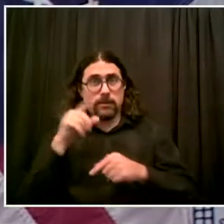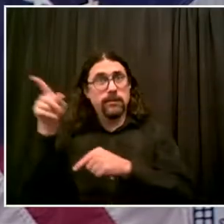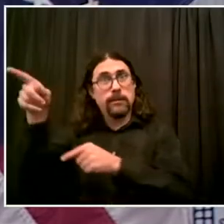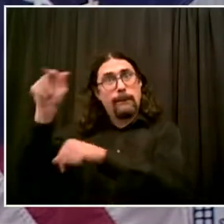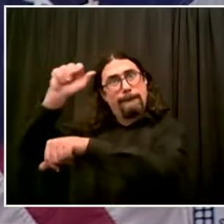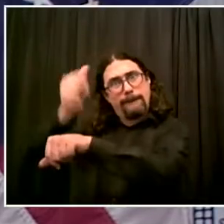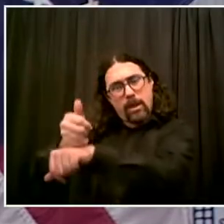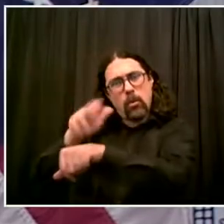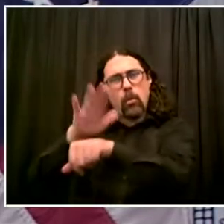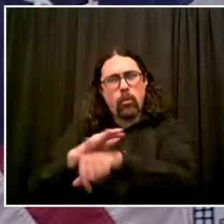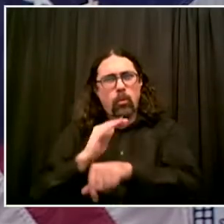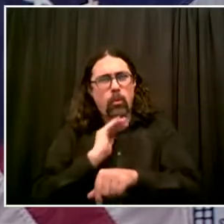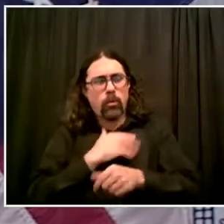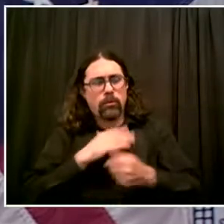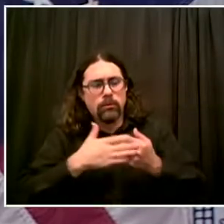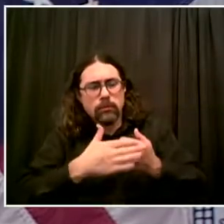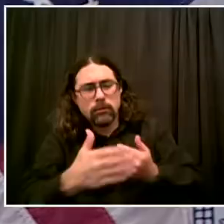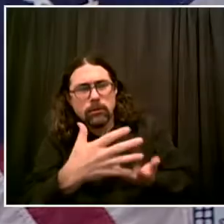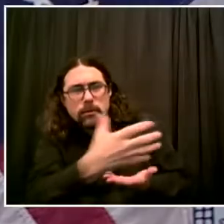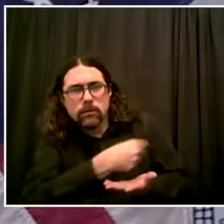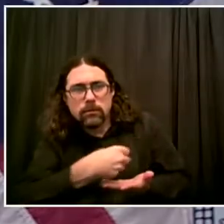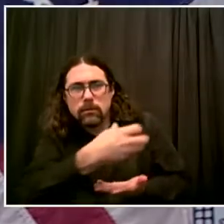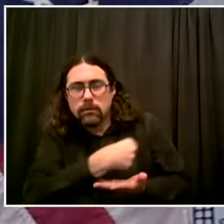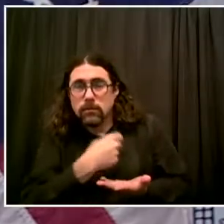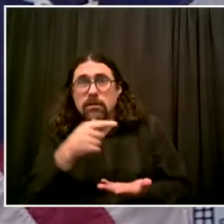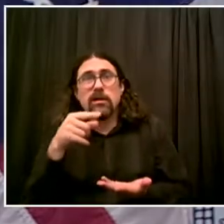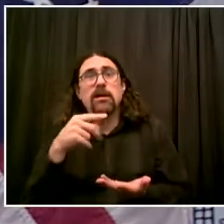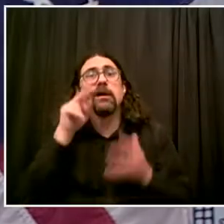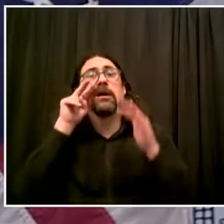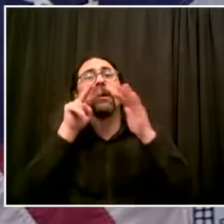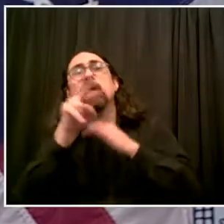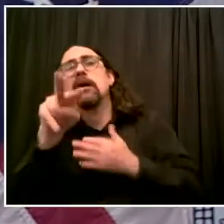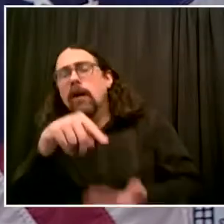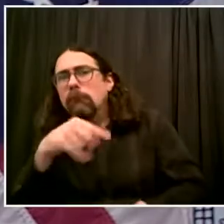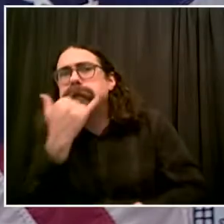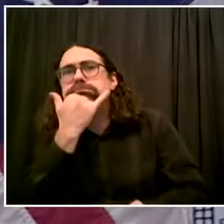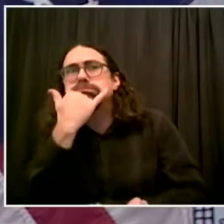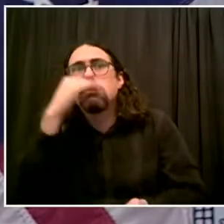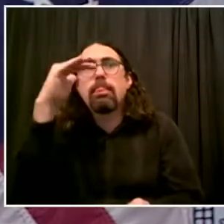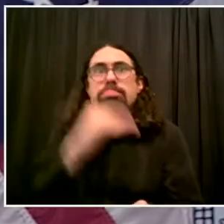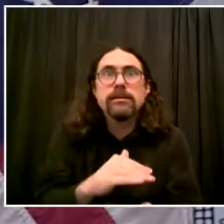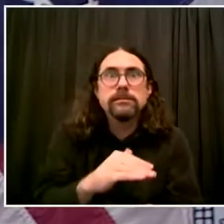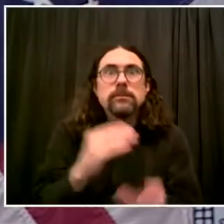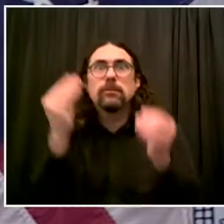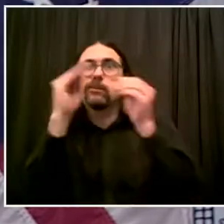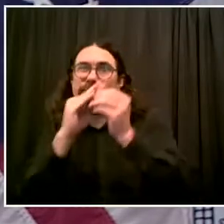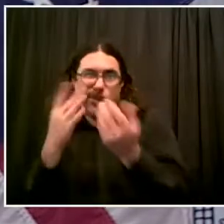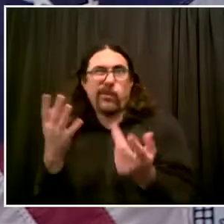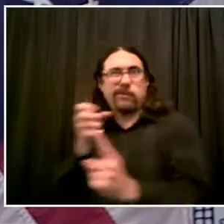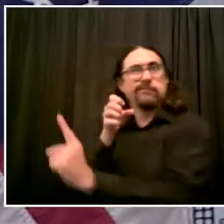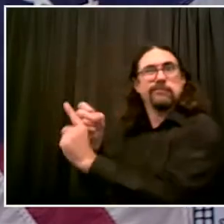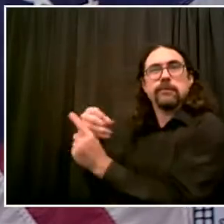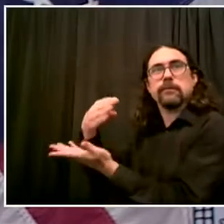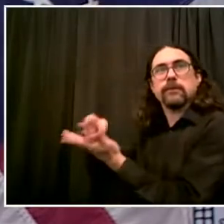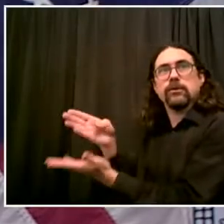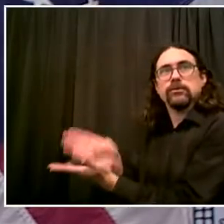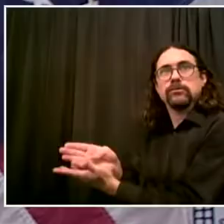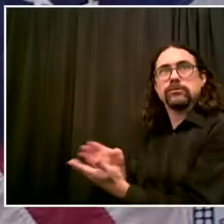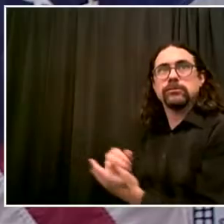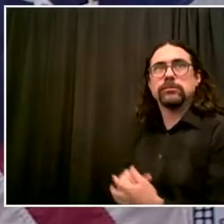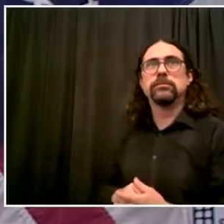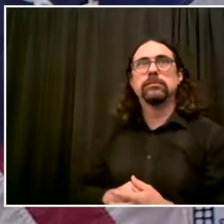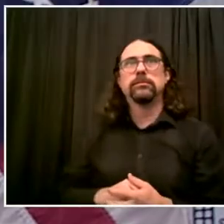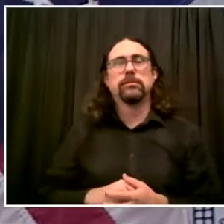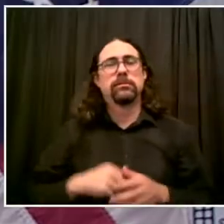$5 billion deficit right this minute for the following fiscal year, and no way to cover that because we obviously do not have reserves to put into